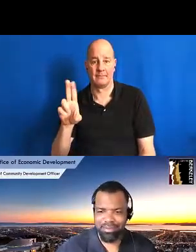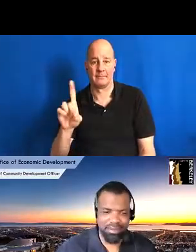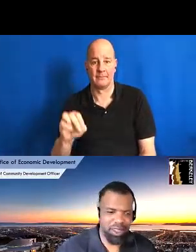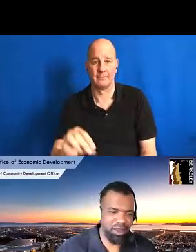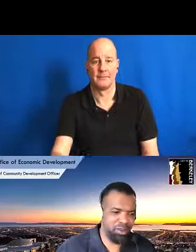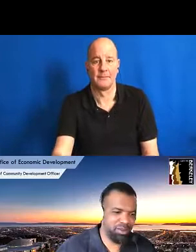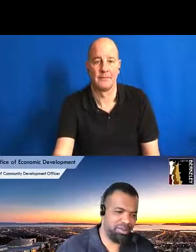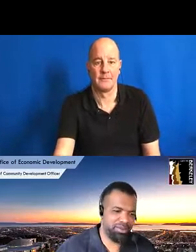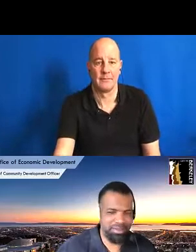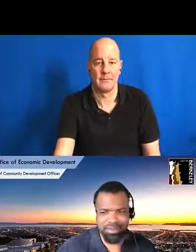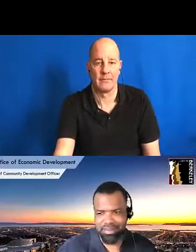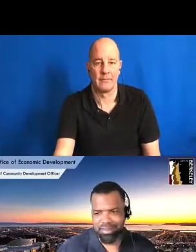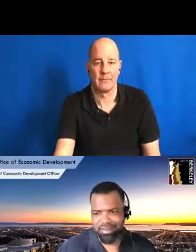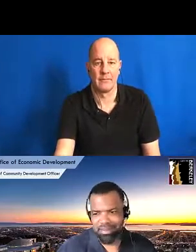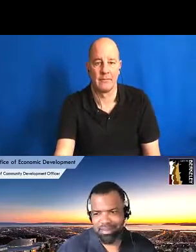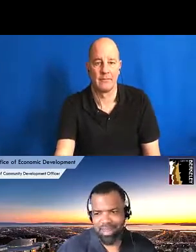Uh-oh, mute.